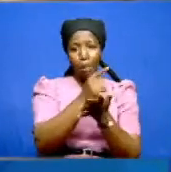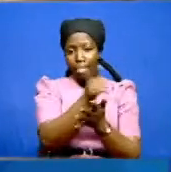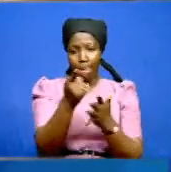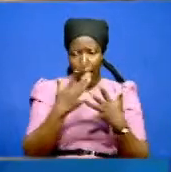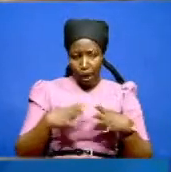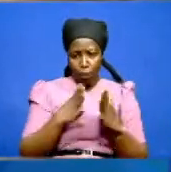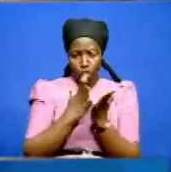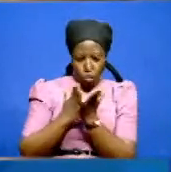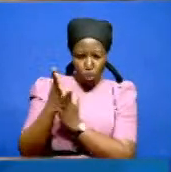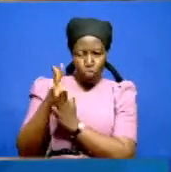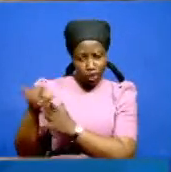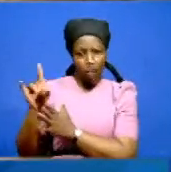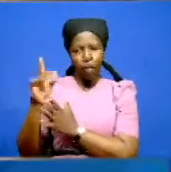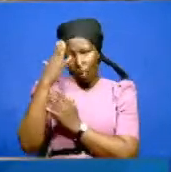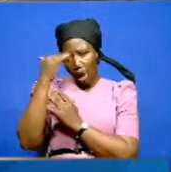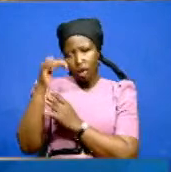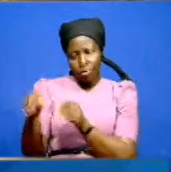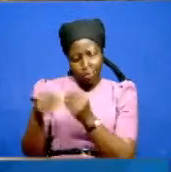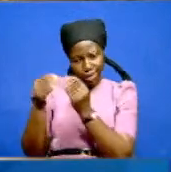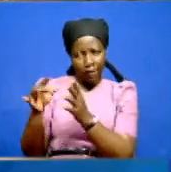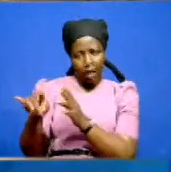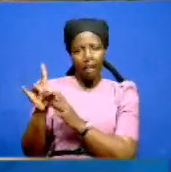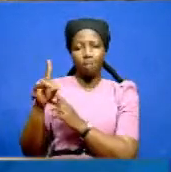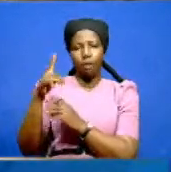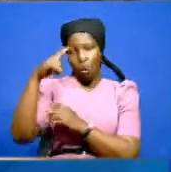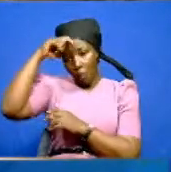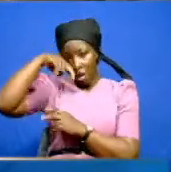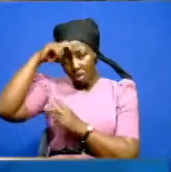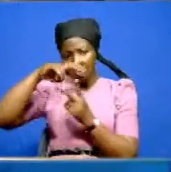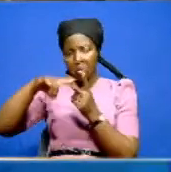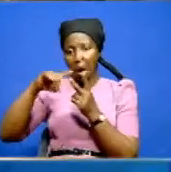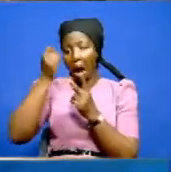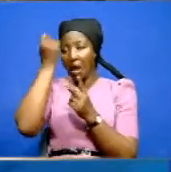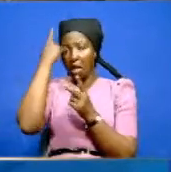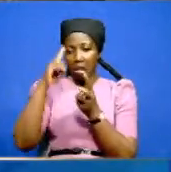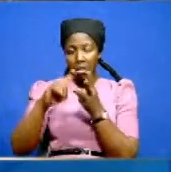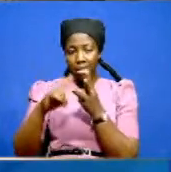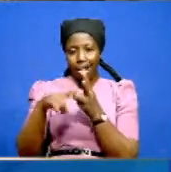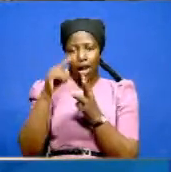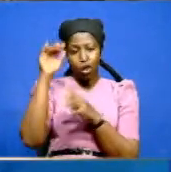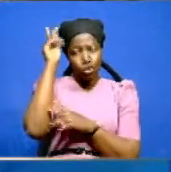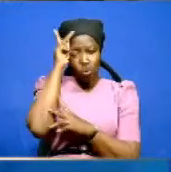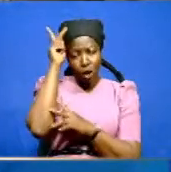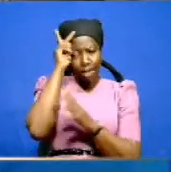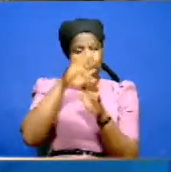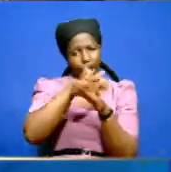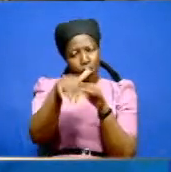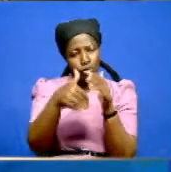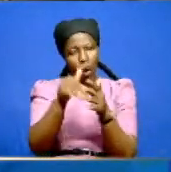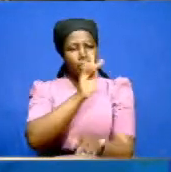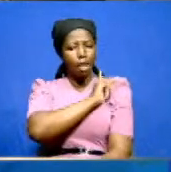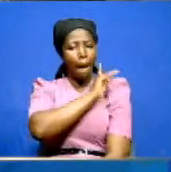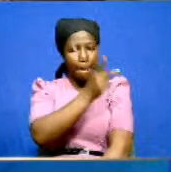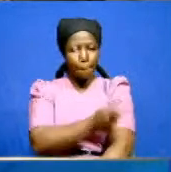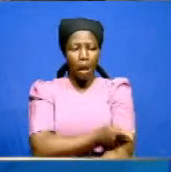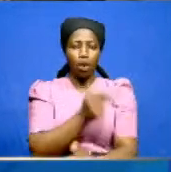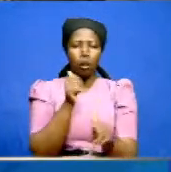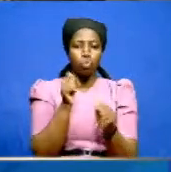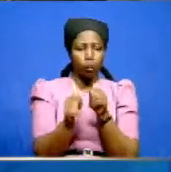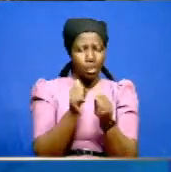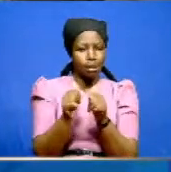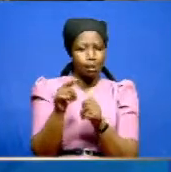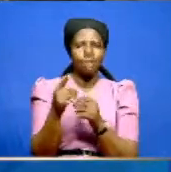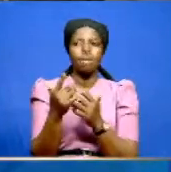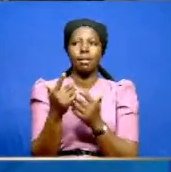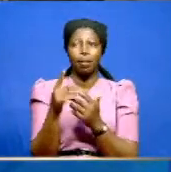because you gave him the wisdom, the understanding, the knowledge, and all the power that was able to live the